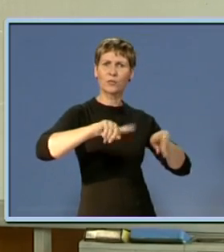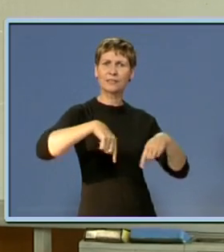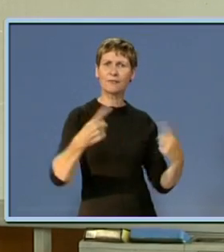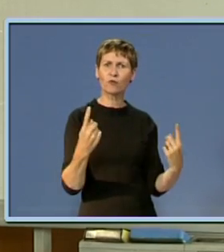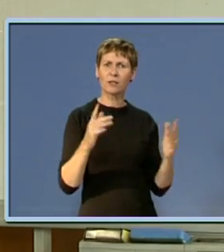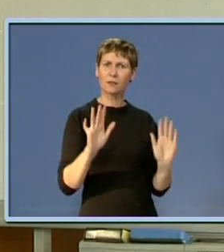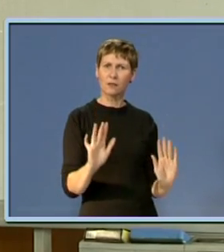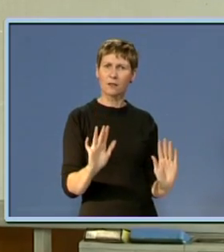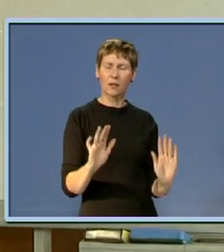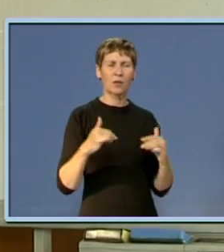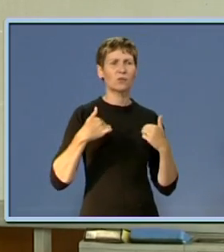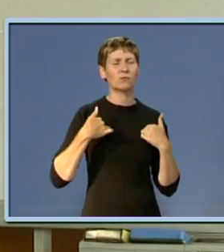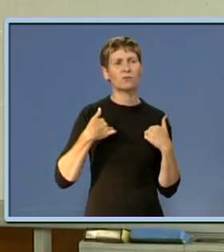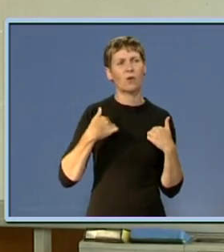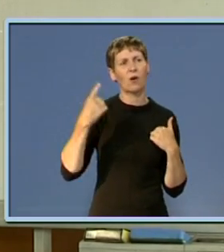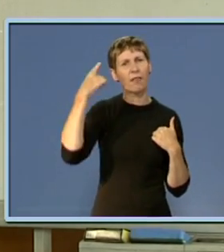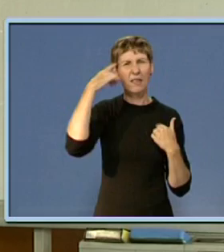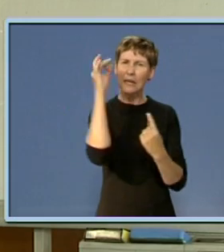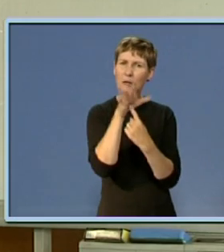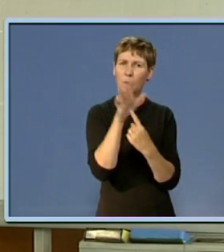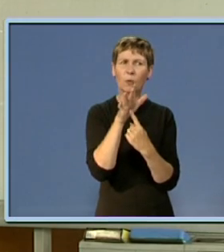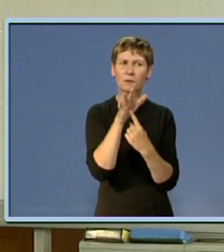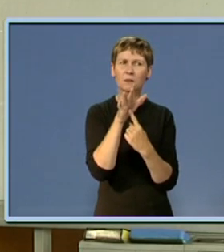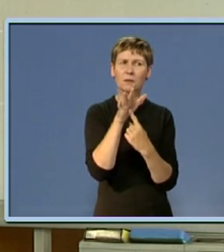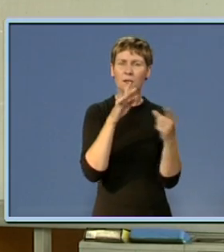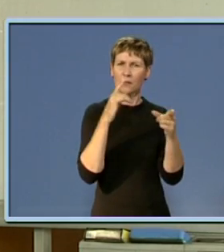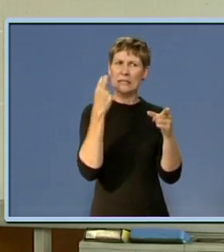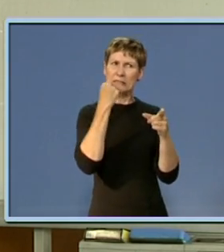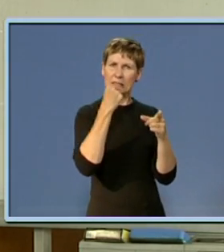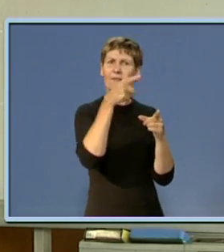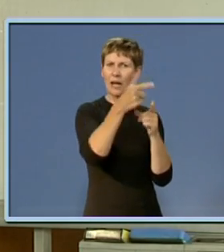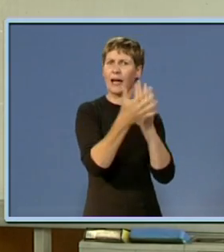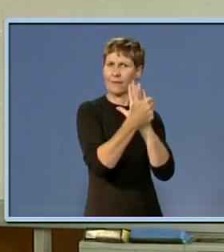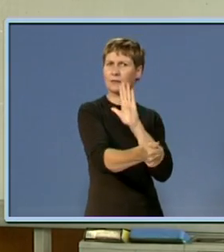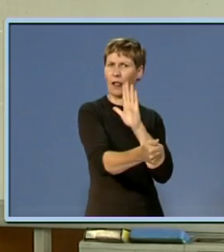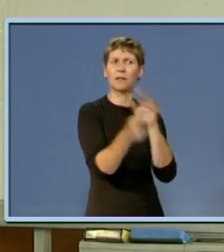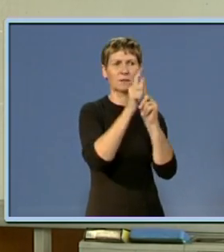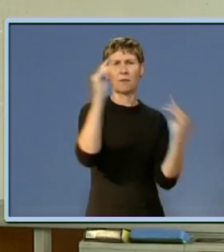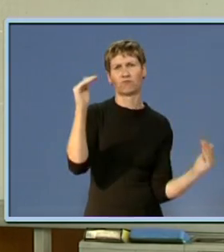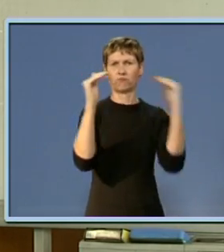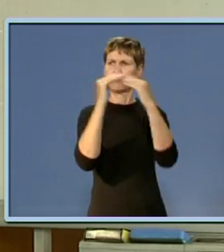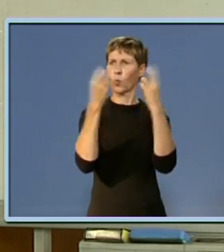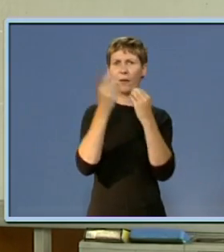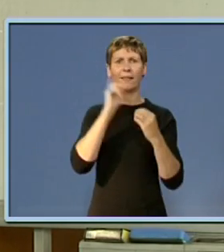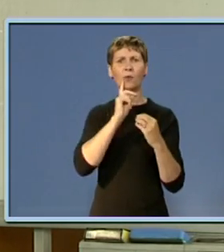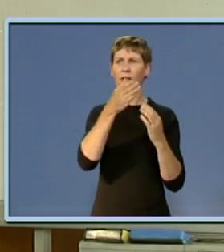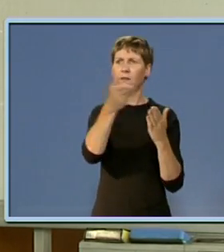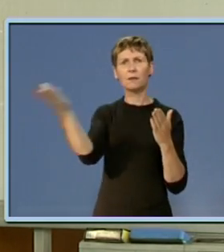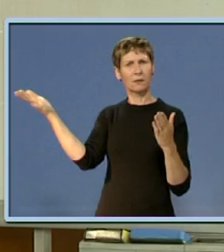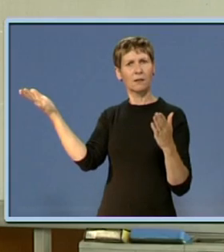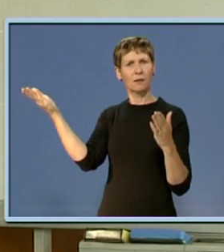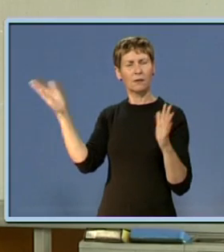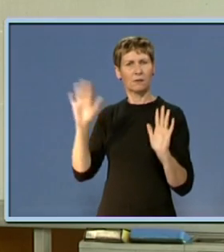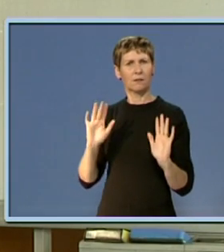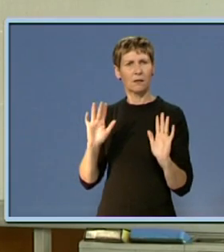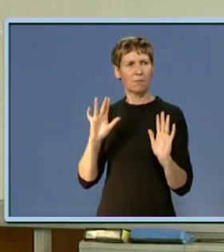flexibility, which we need to in TAFE. We need to be flexible, we need to look at the learners, their styles, and we need to adapt and give